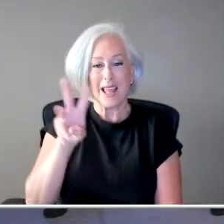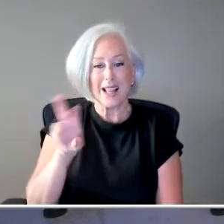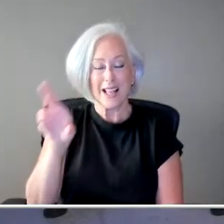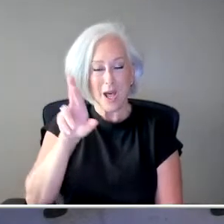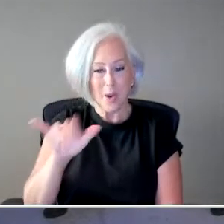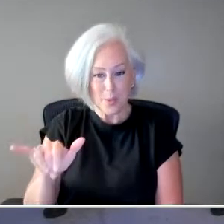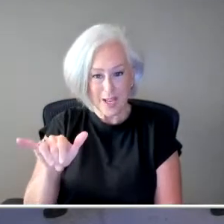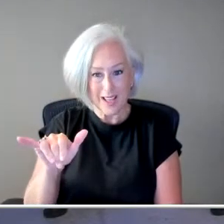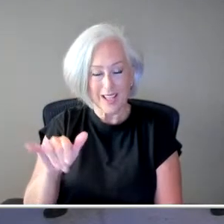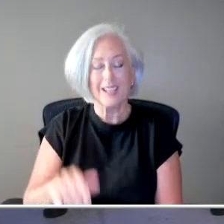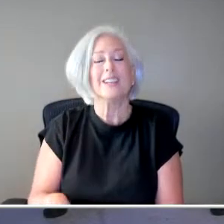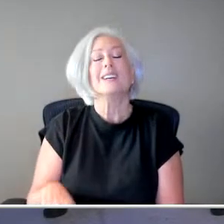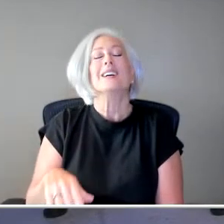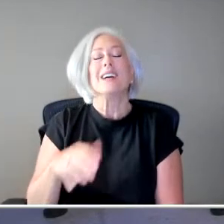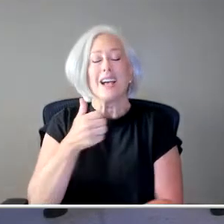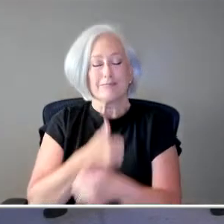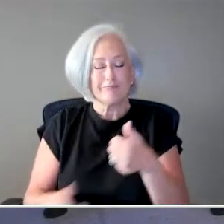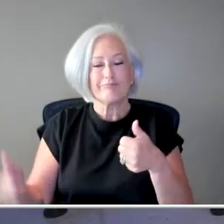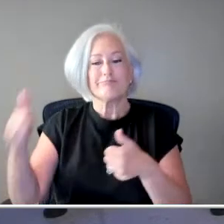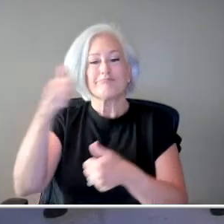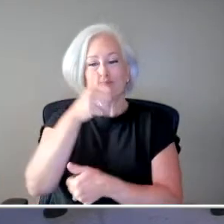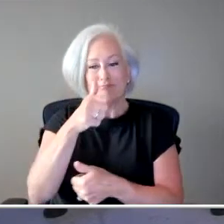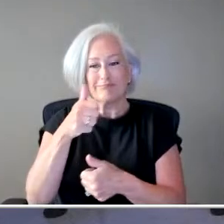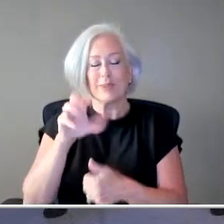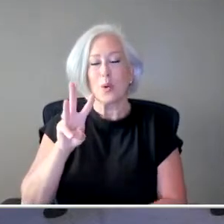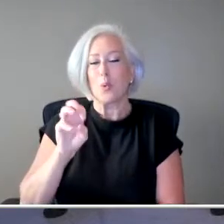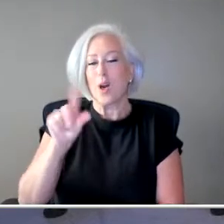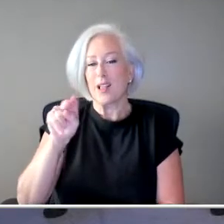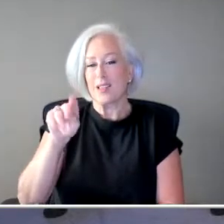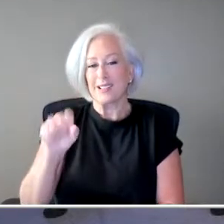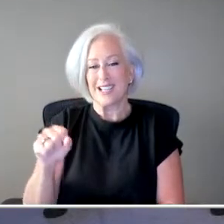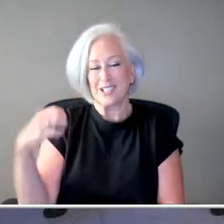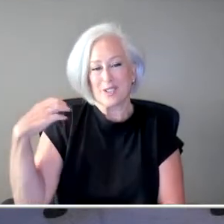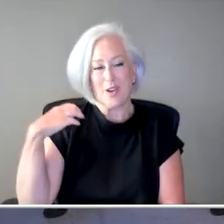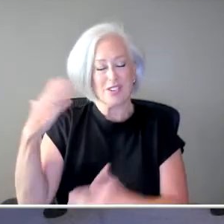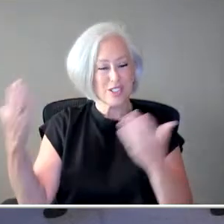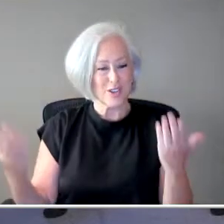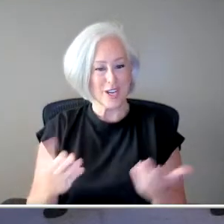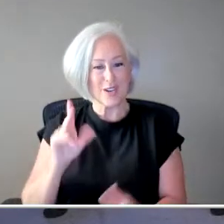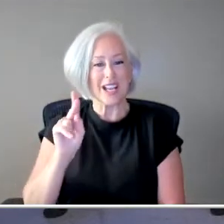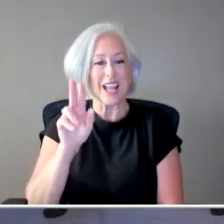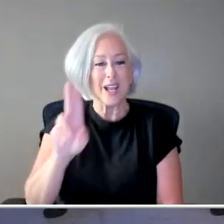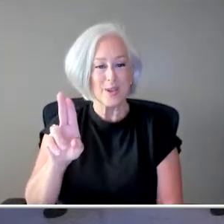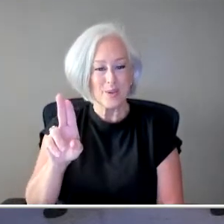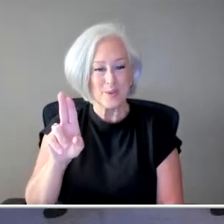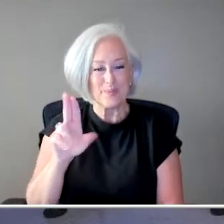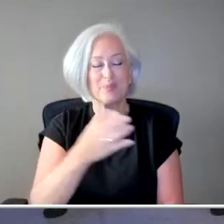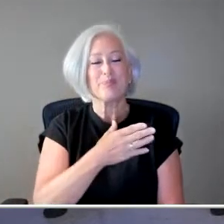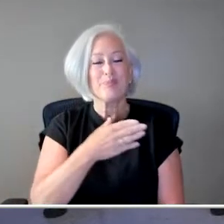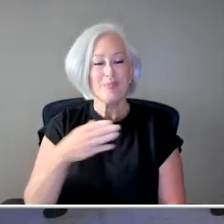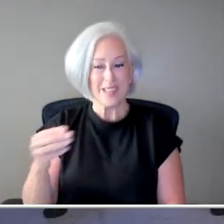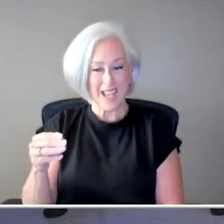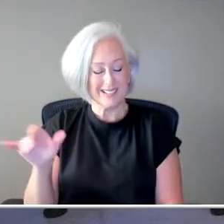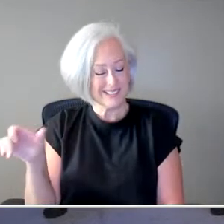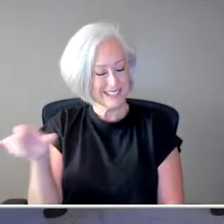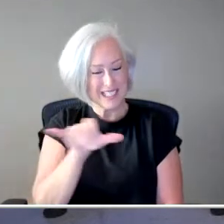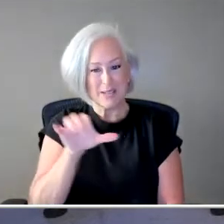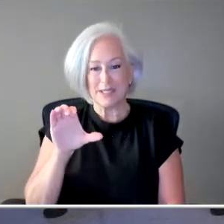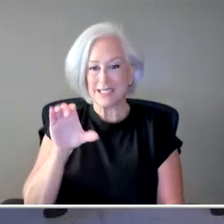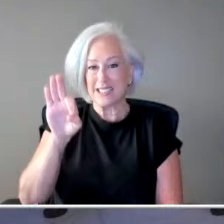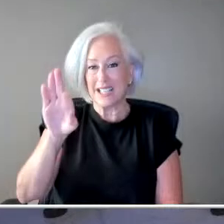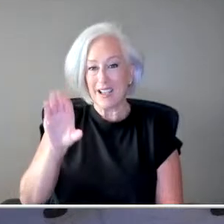Wellness Officer at the University of Kansas Health System. Good to see you. Good to see you. And just like a CFO, she is in charge